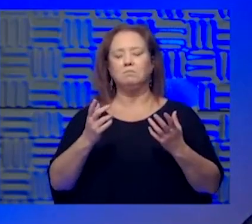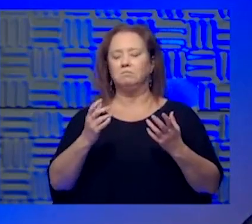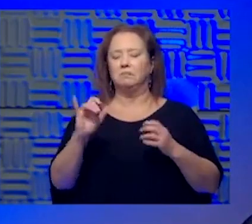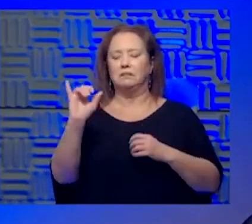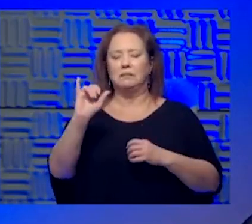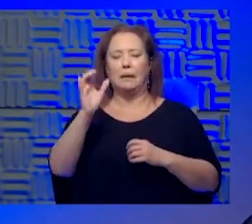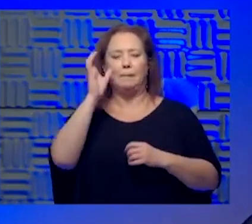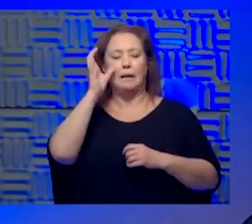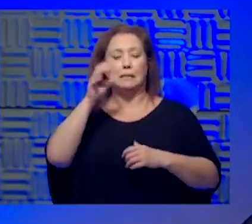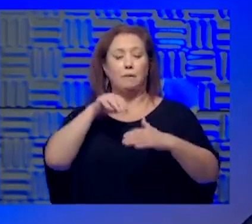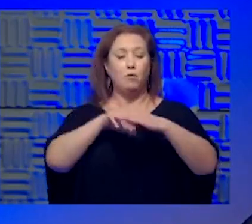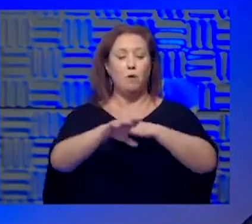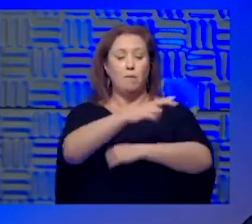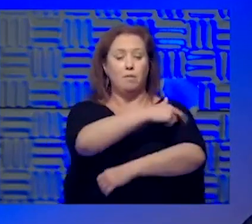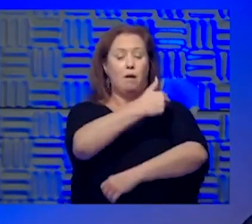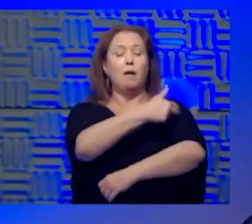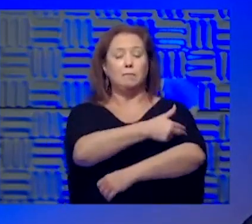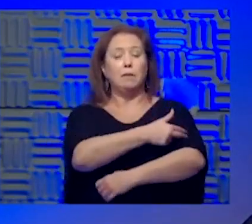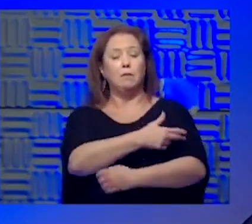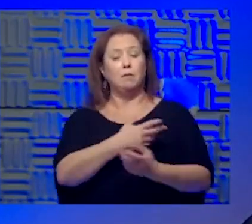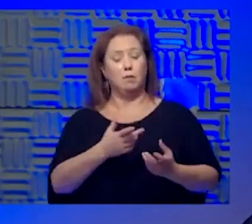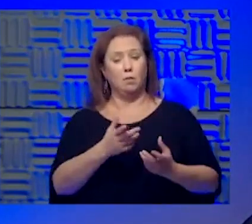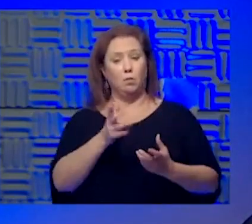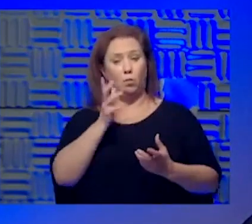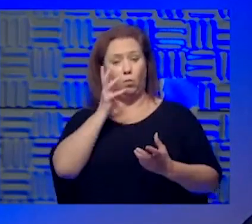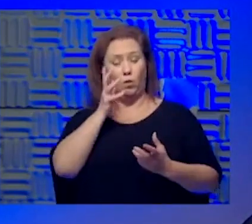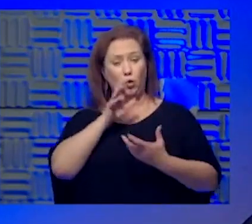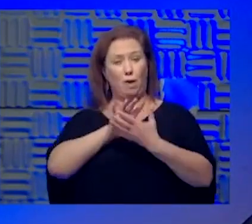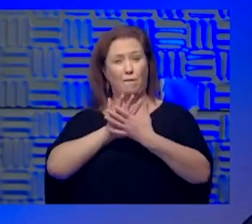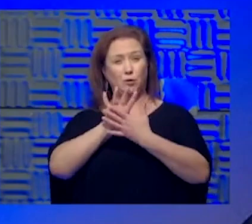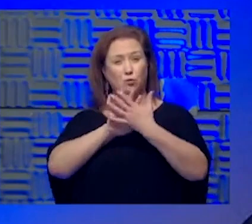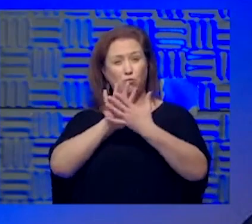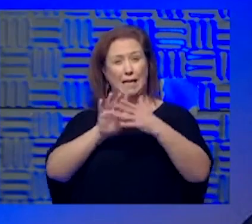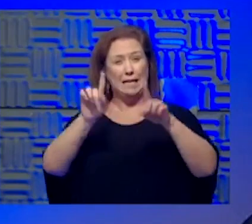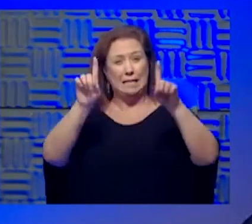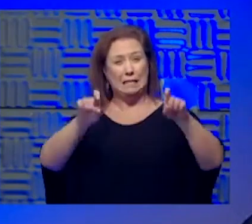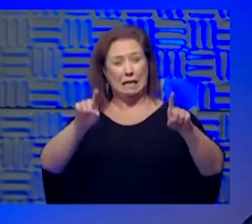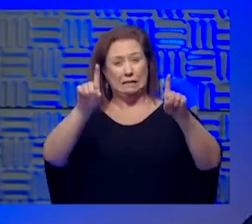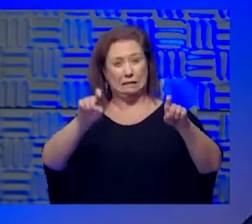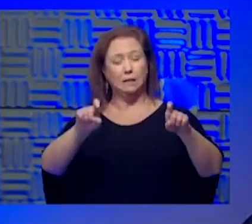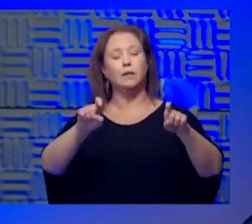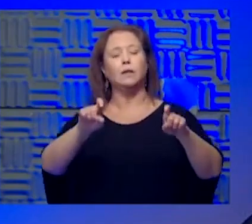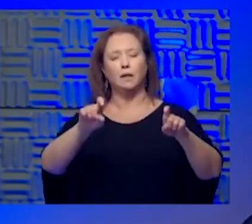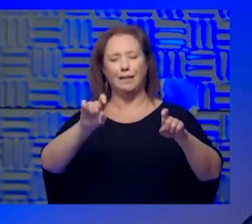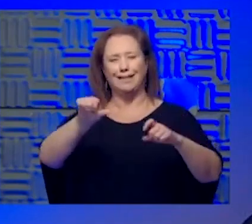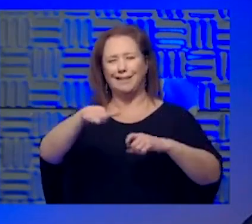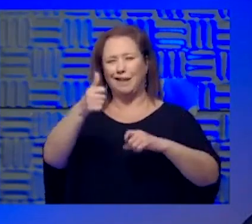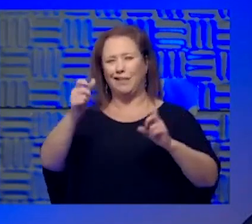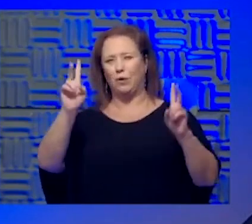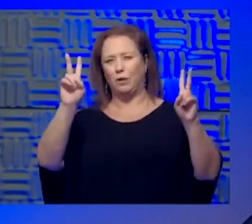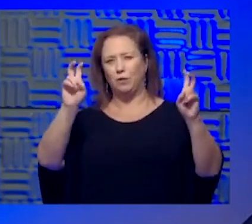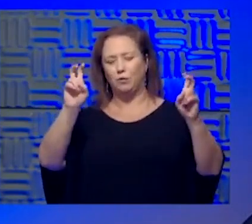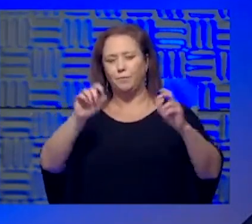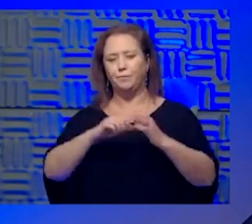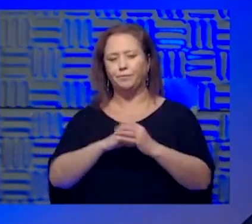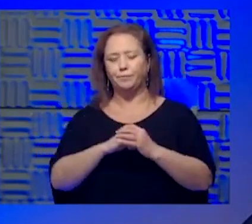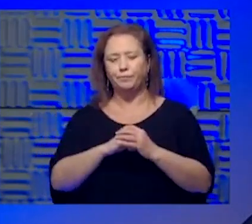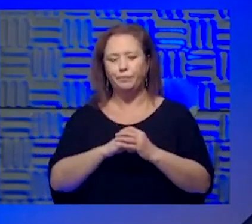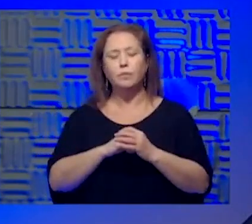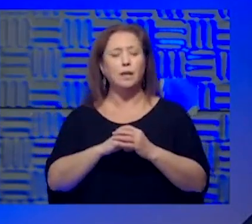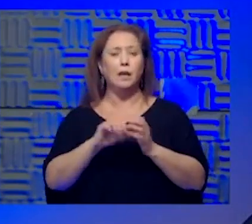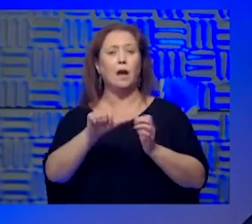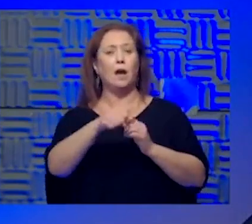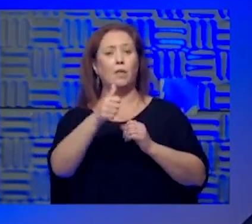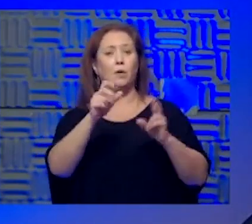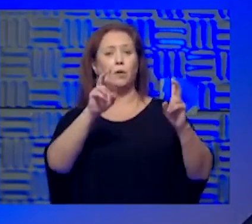inpatient admission here at the hospital, are you going to get a screening test? That's one other issue. The other issue, and